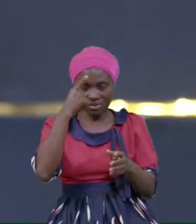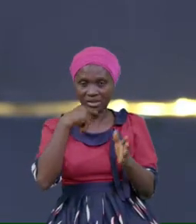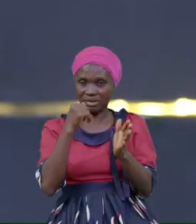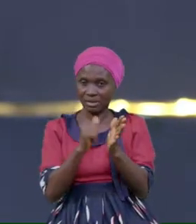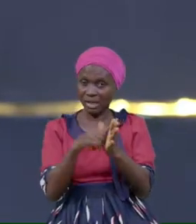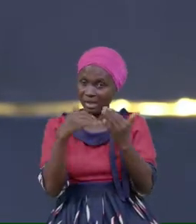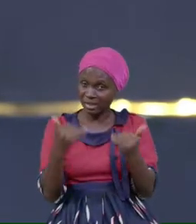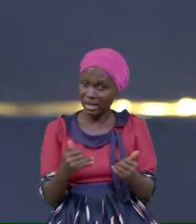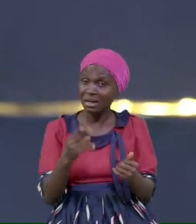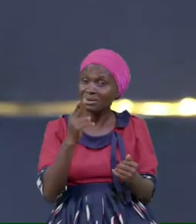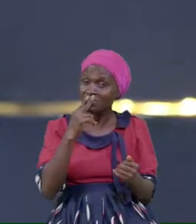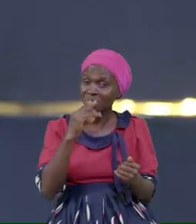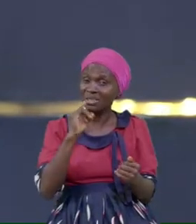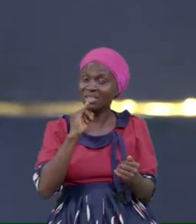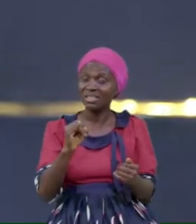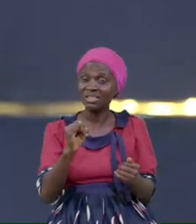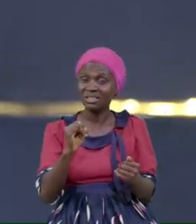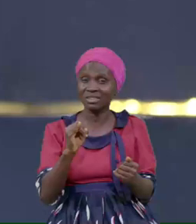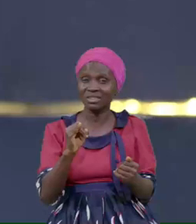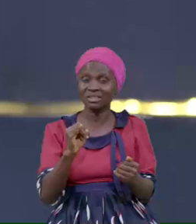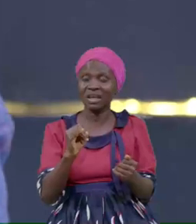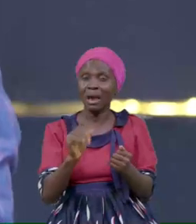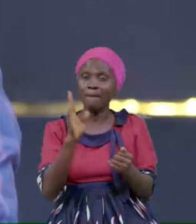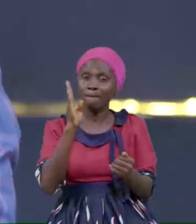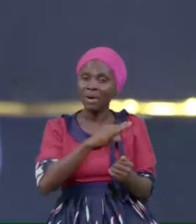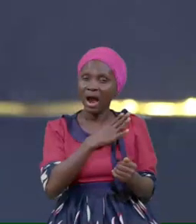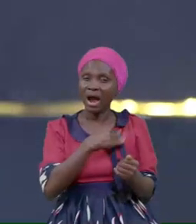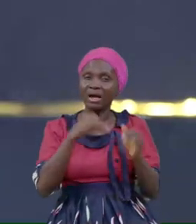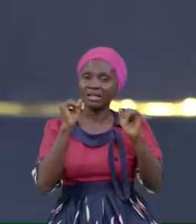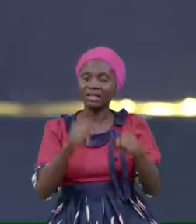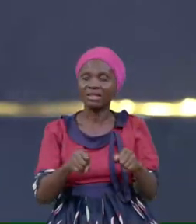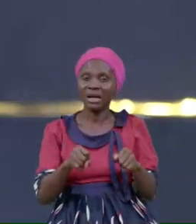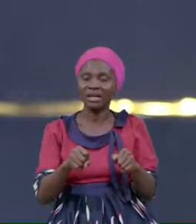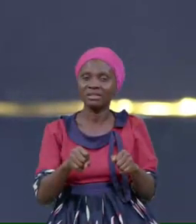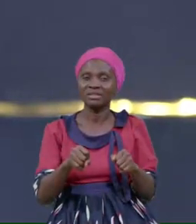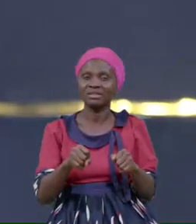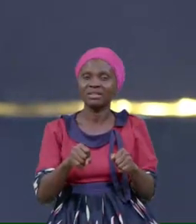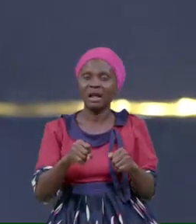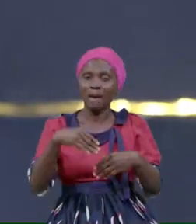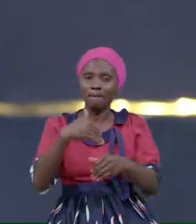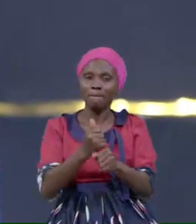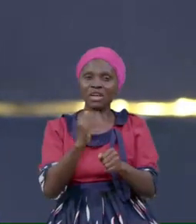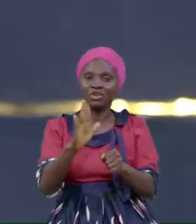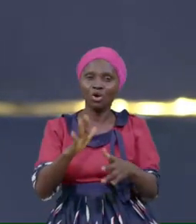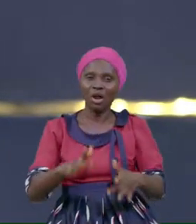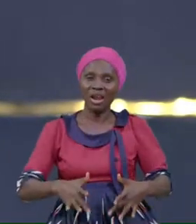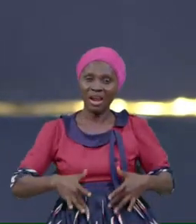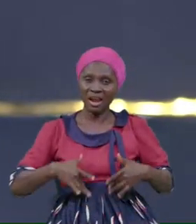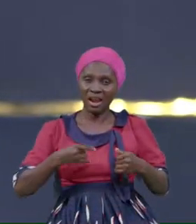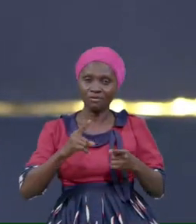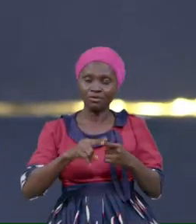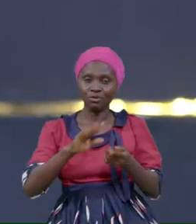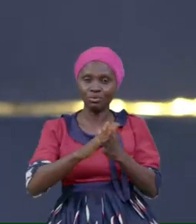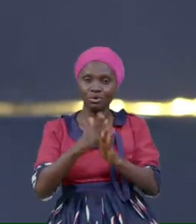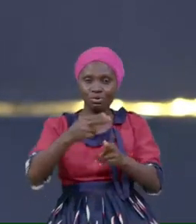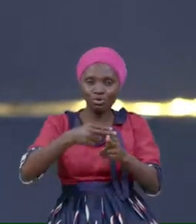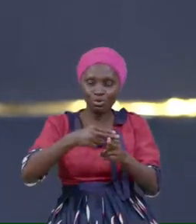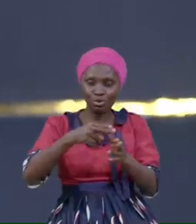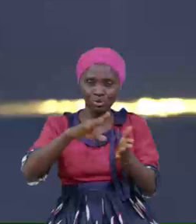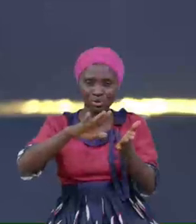smoking cuts short your life, can cut more than 10 years, even 20 years out of your